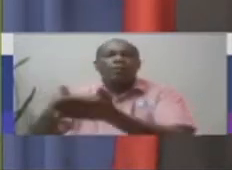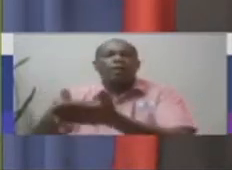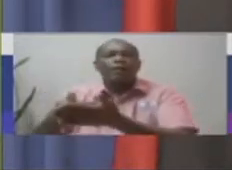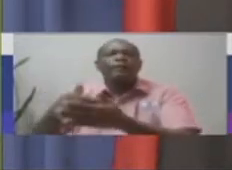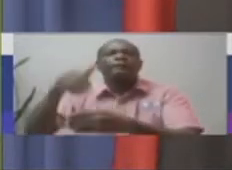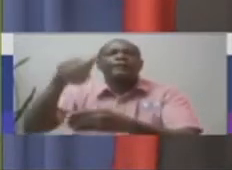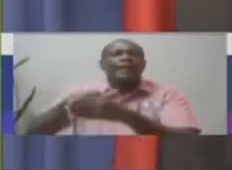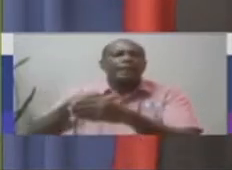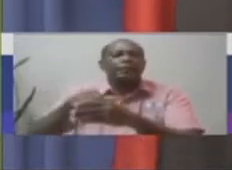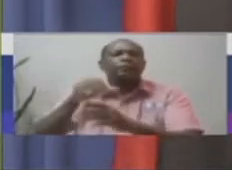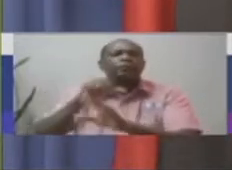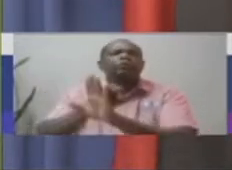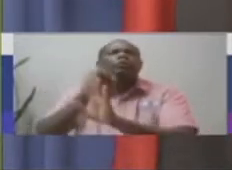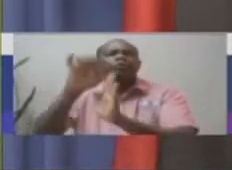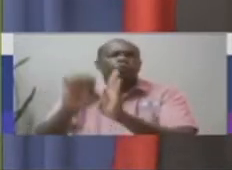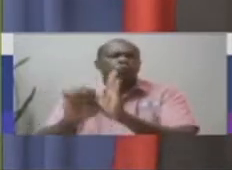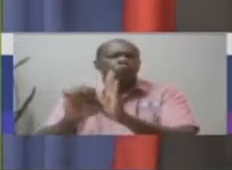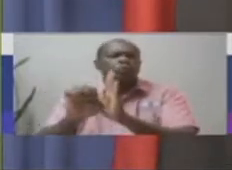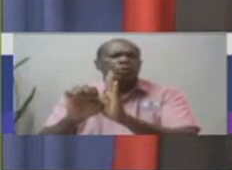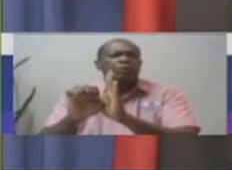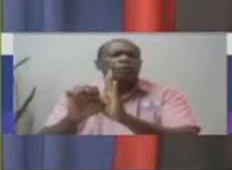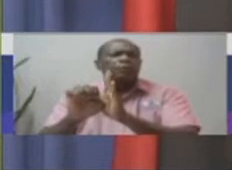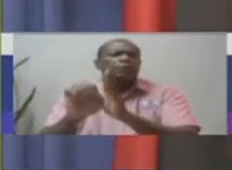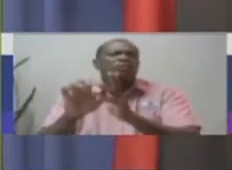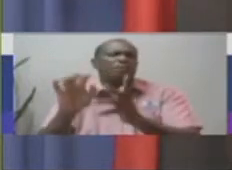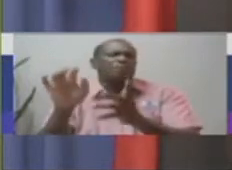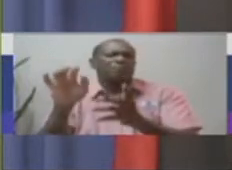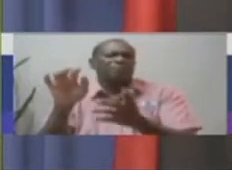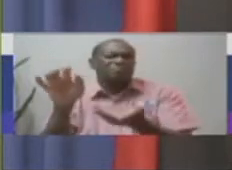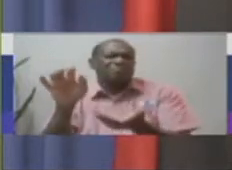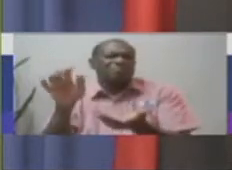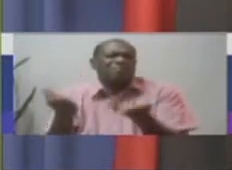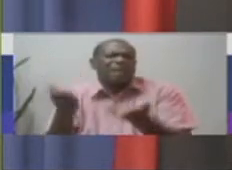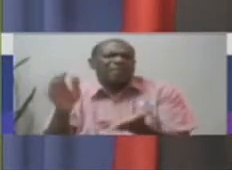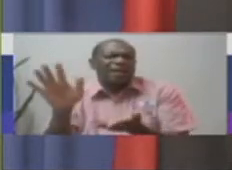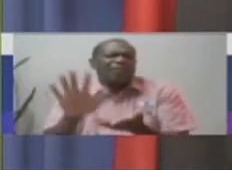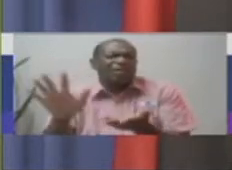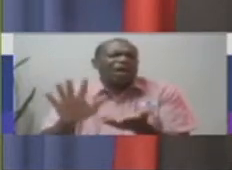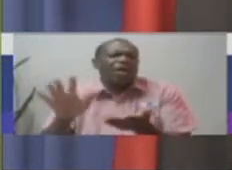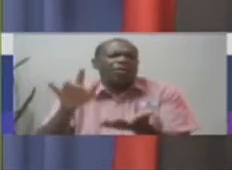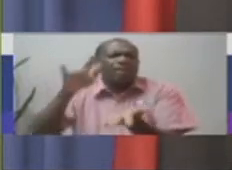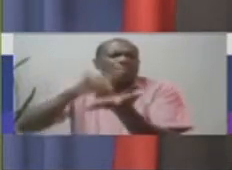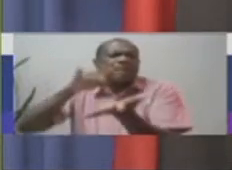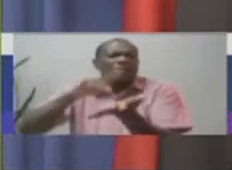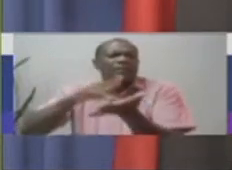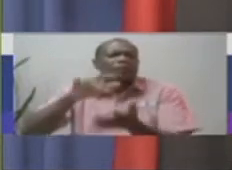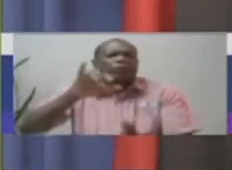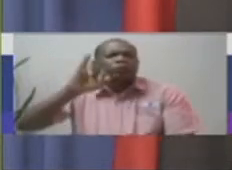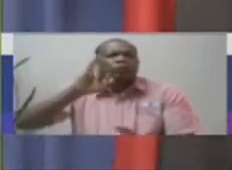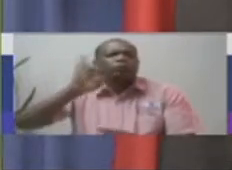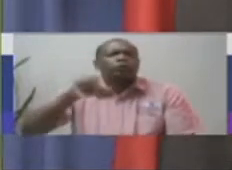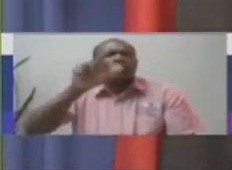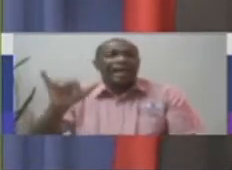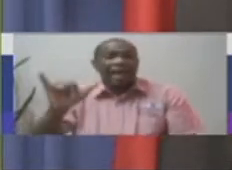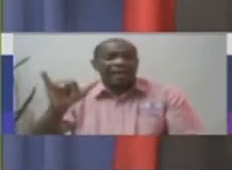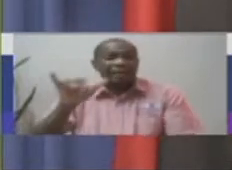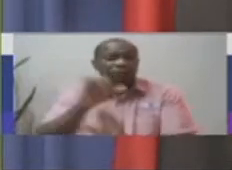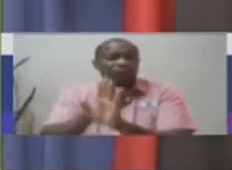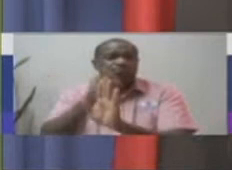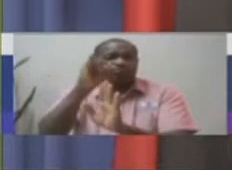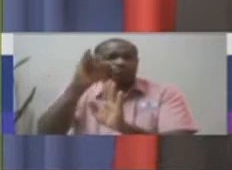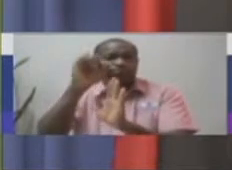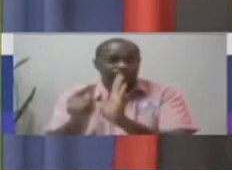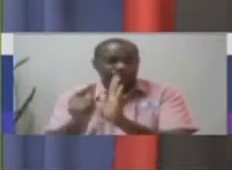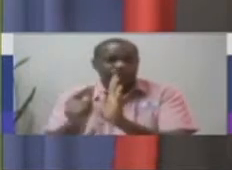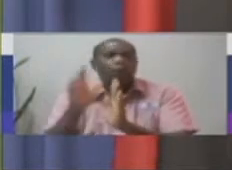in mid-July. So during the month of July, even as we are applying our second doses to all